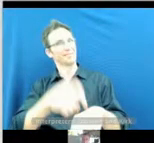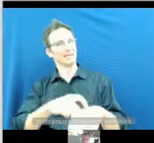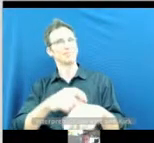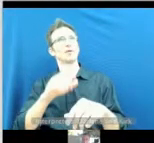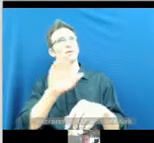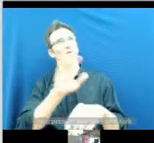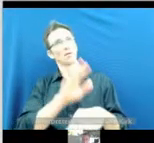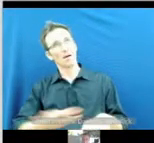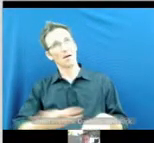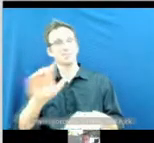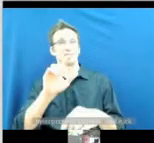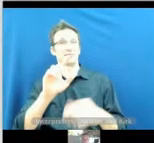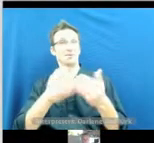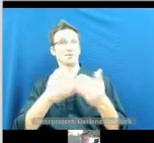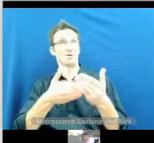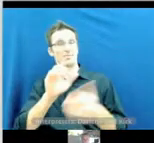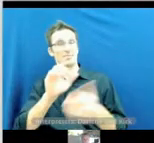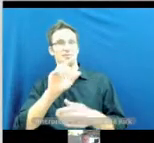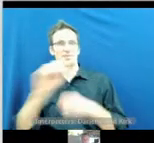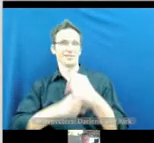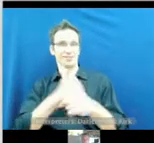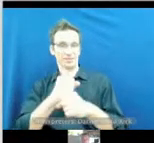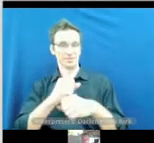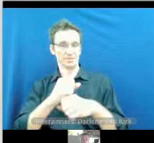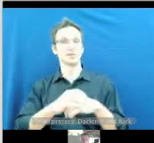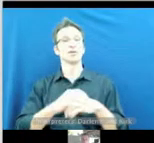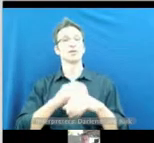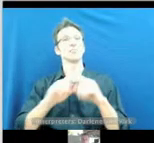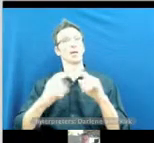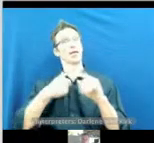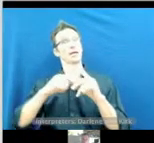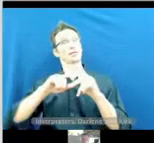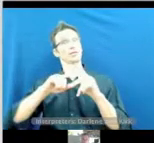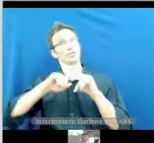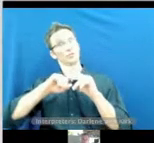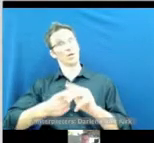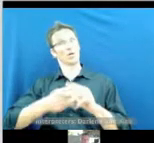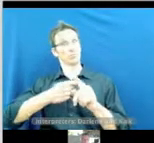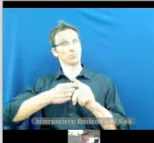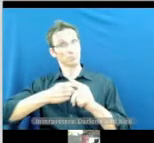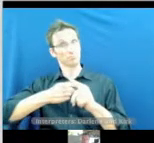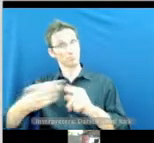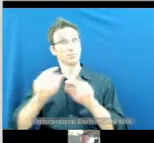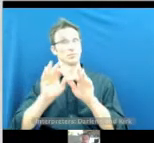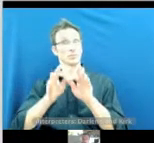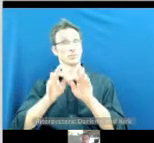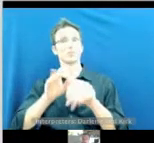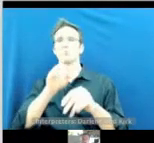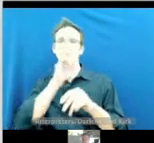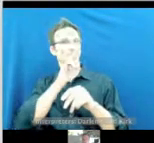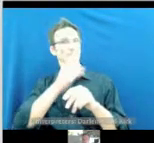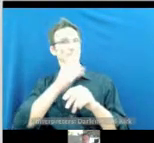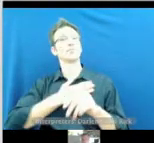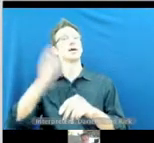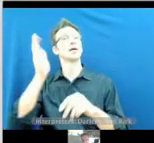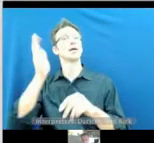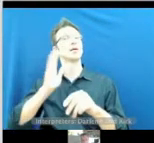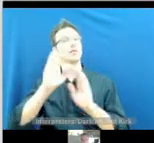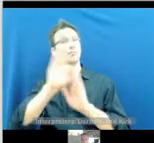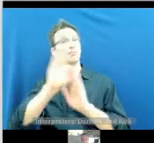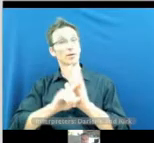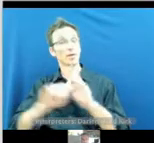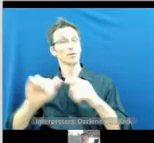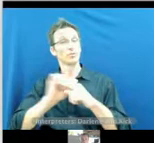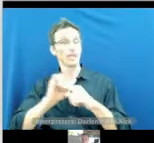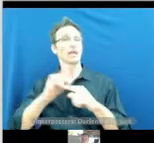decades. I didn't come into the field, though, as an interpreter. So my school of training was definitely more the school of hard knocks